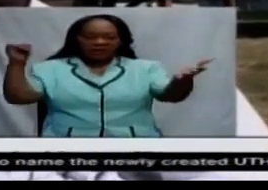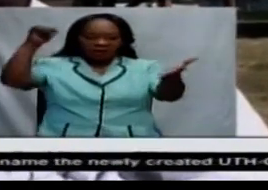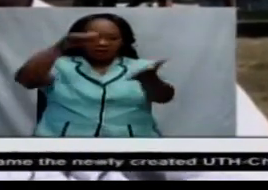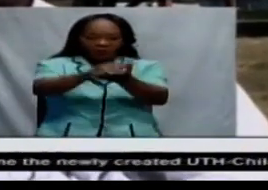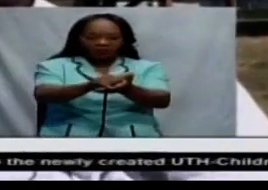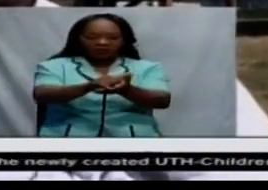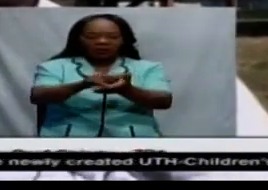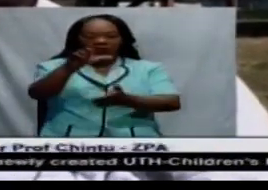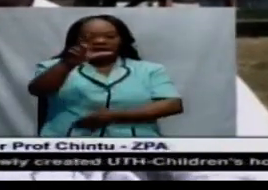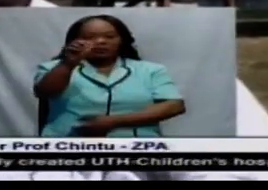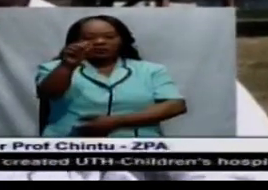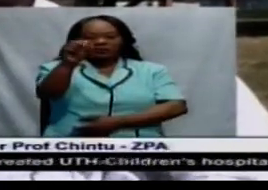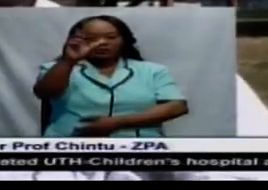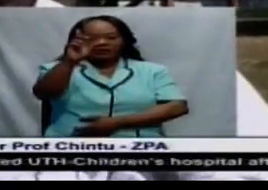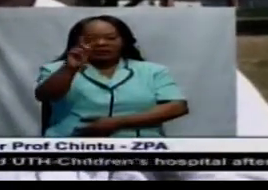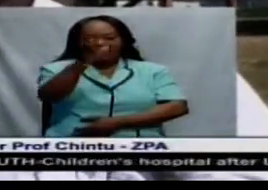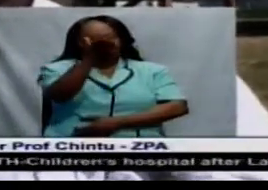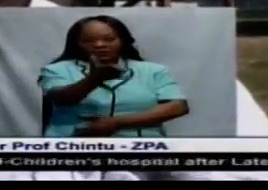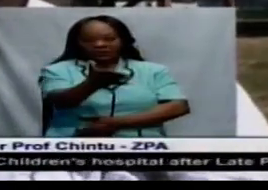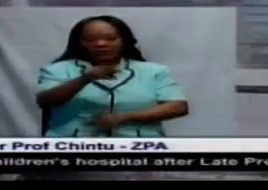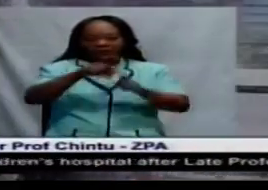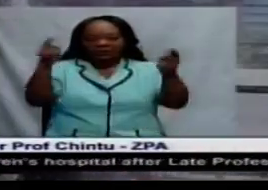this airport.